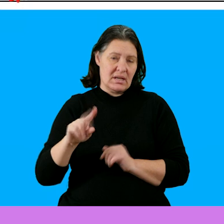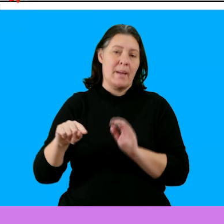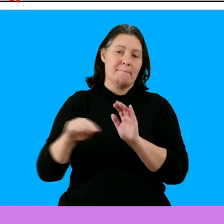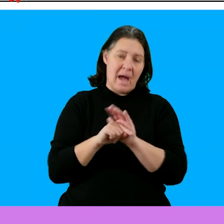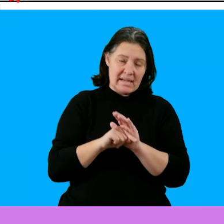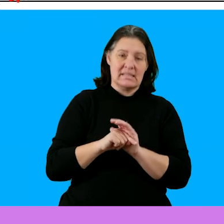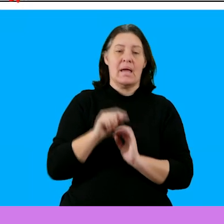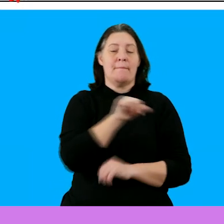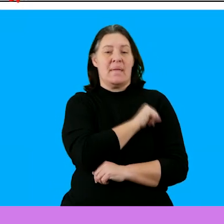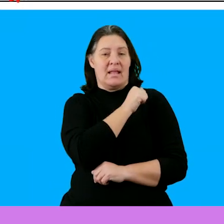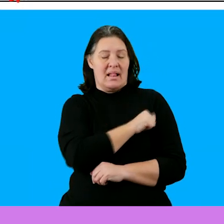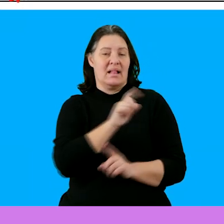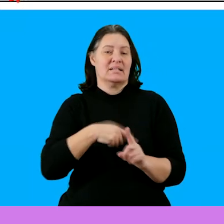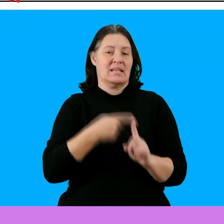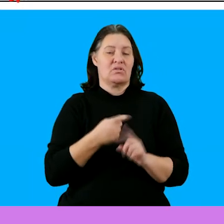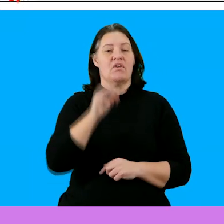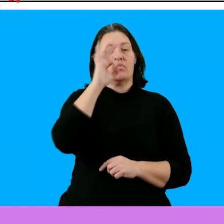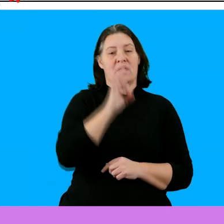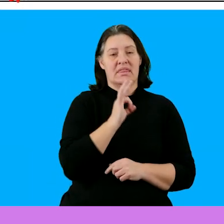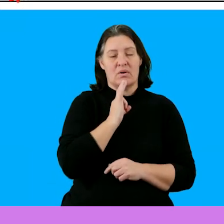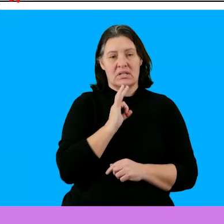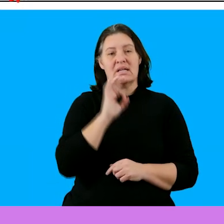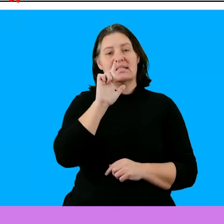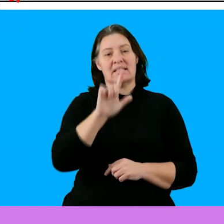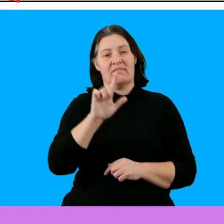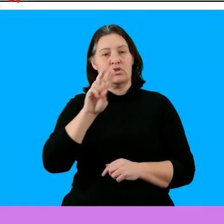13,635 Rand minus my medical aid tax credit of